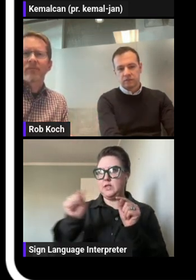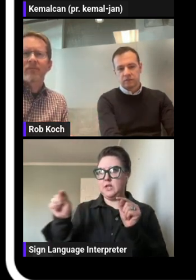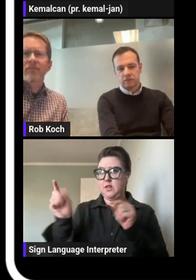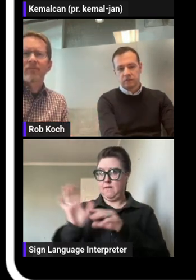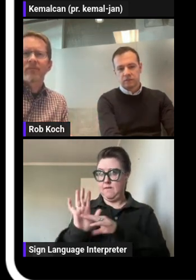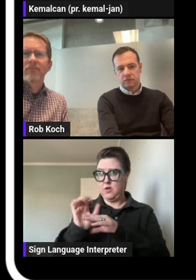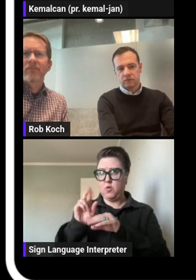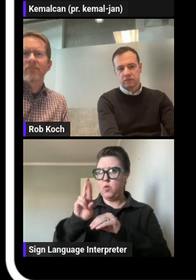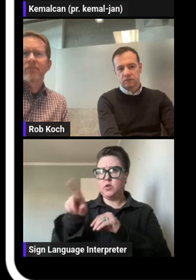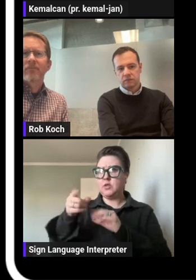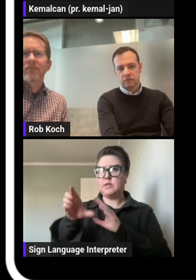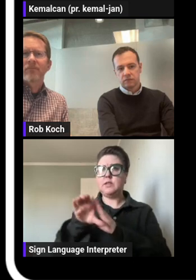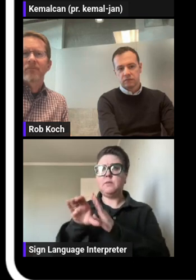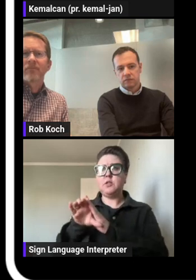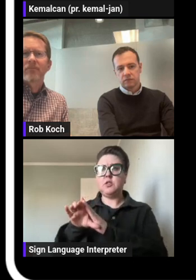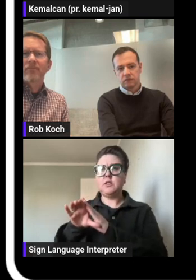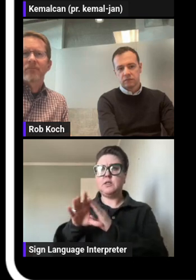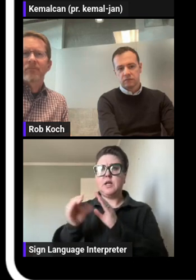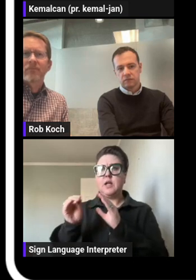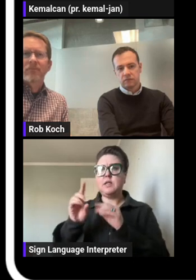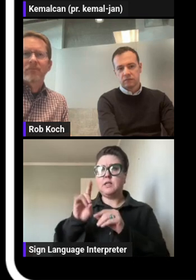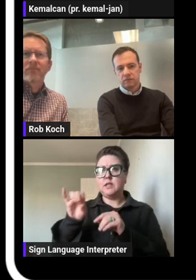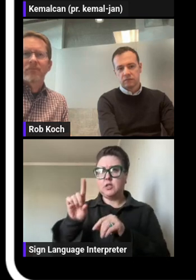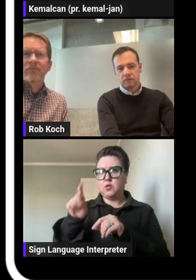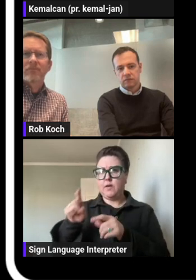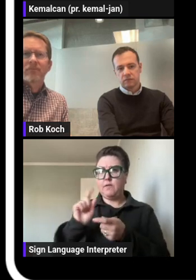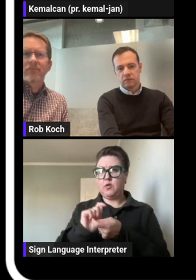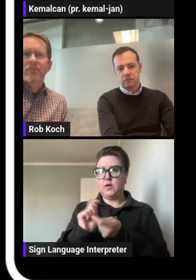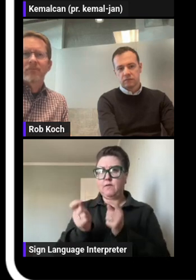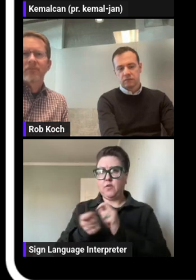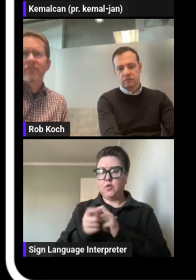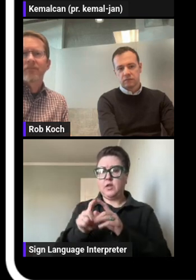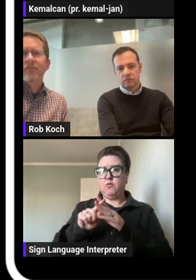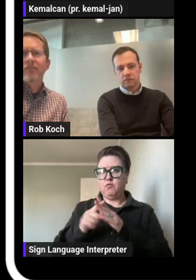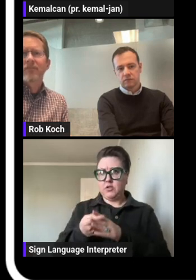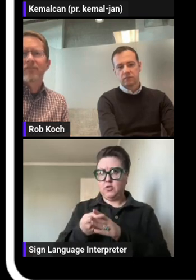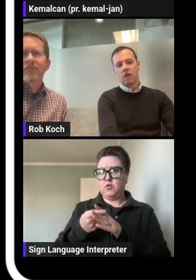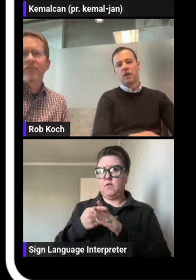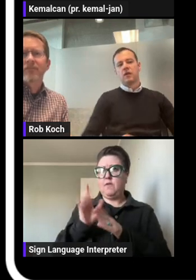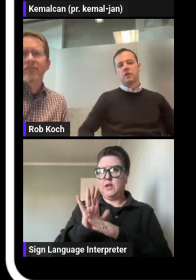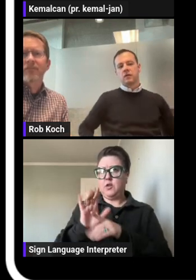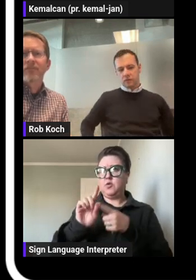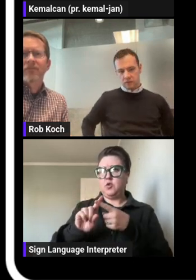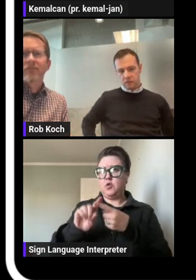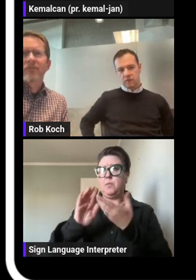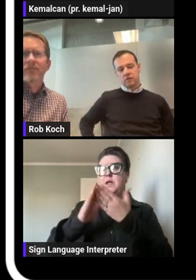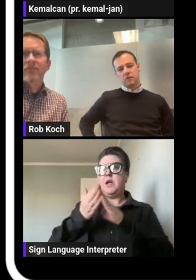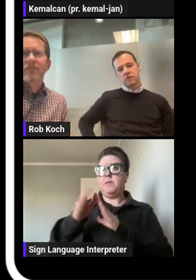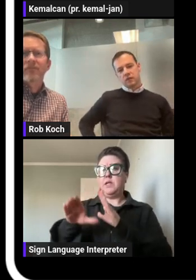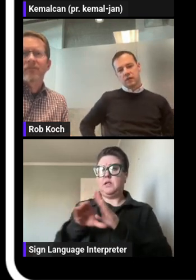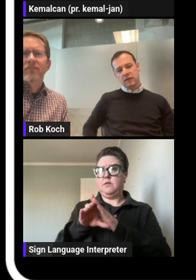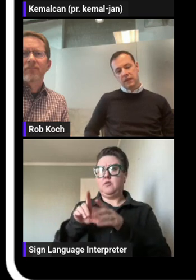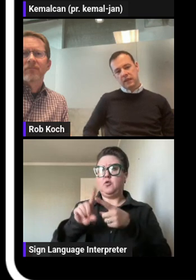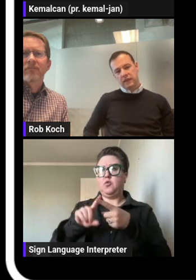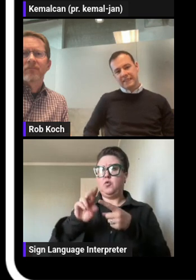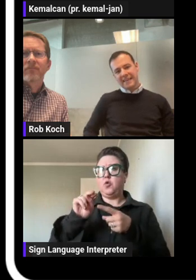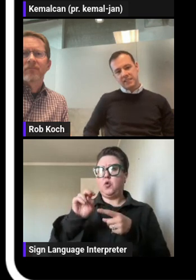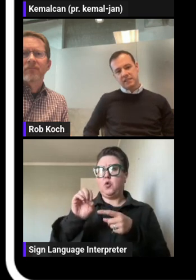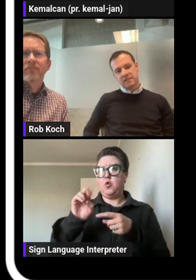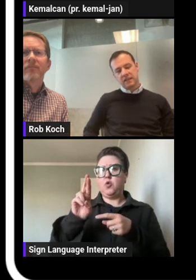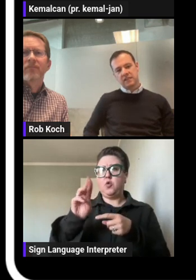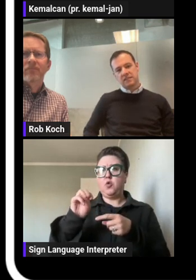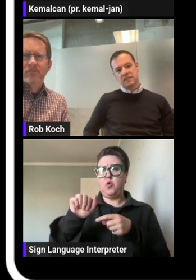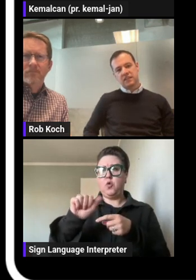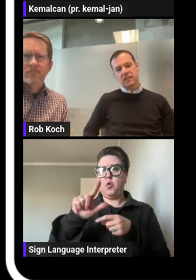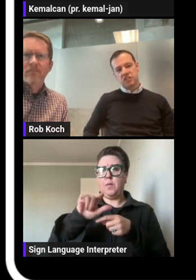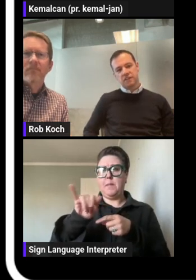or were they just images? And did you have to convert the original videos into images to normalize the data set?